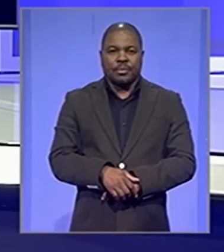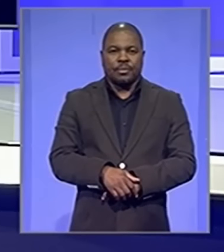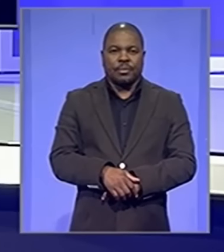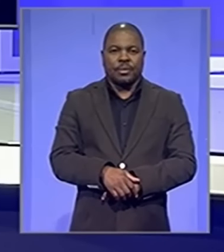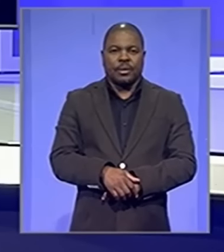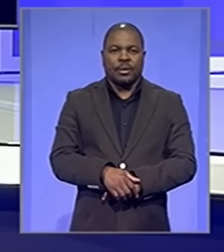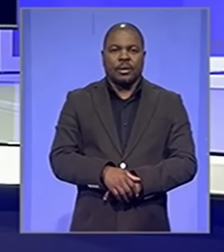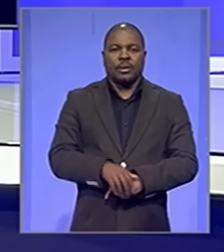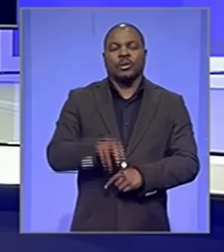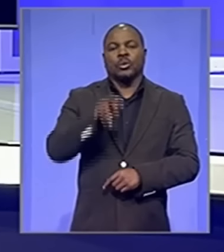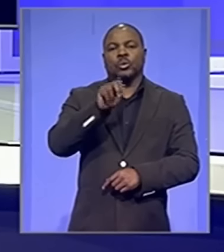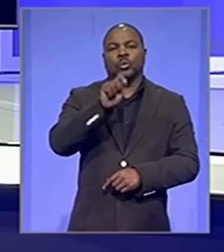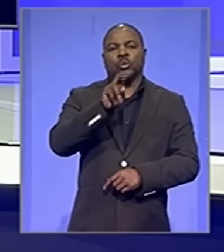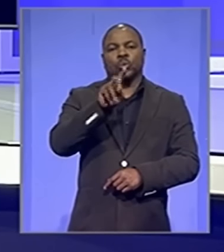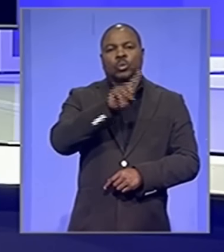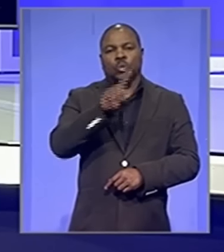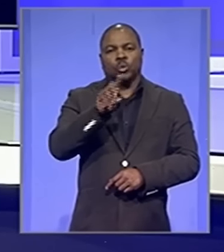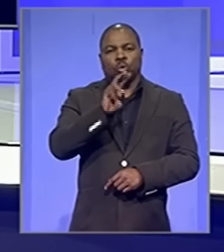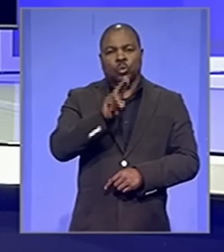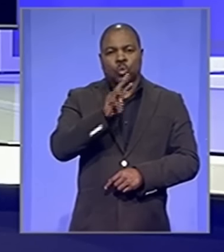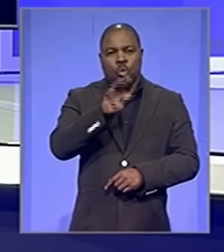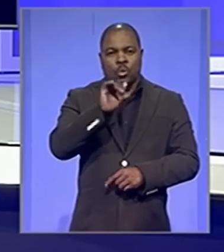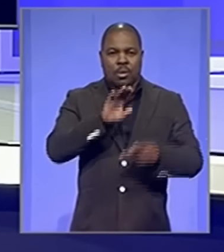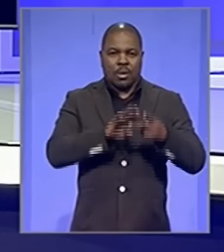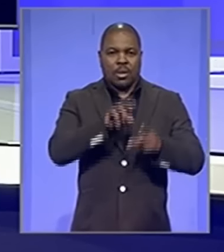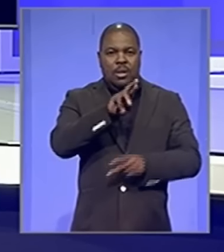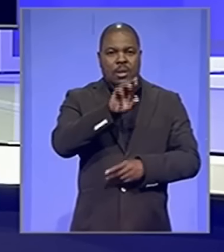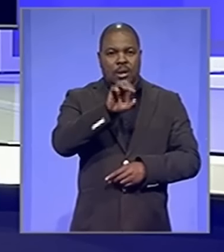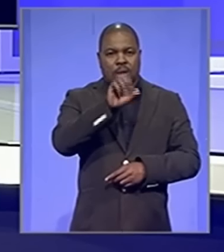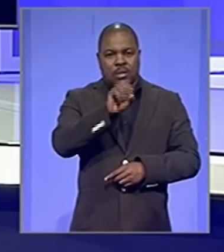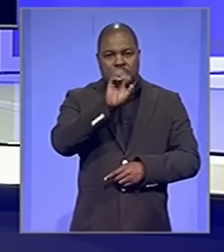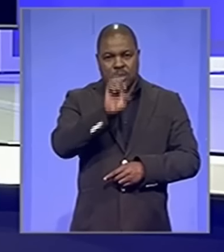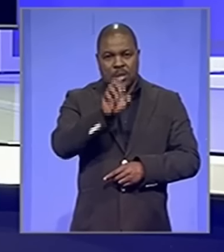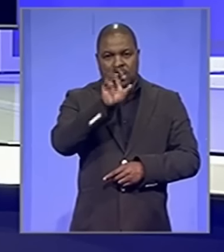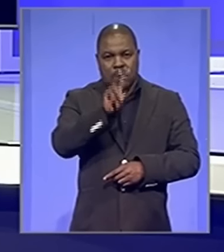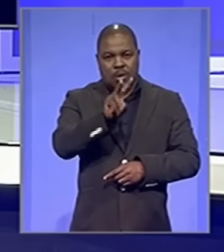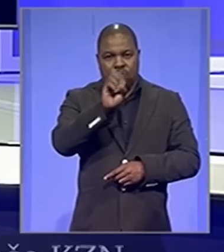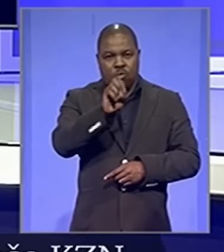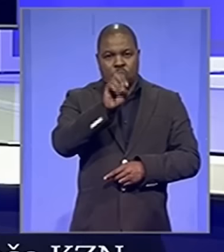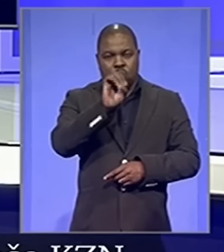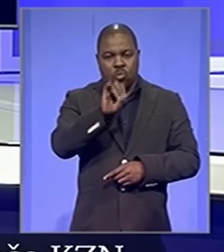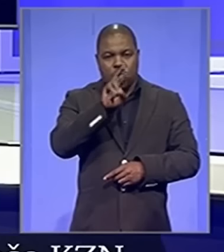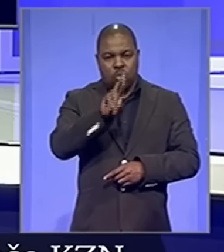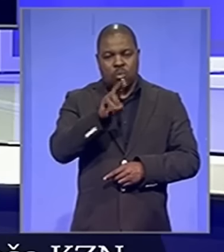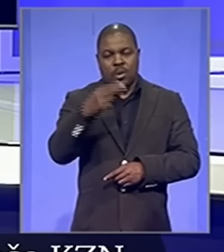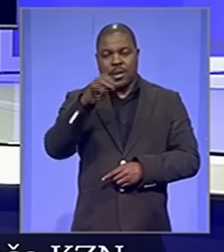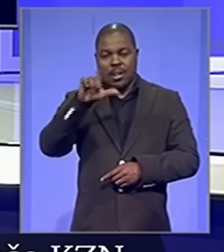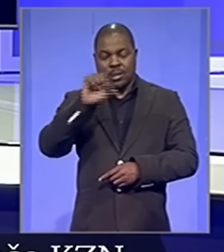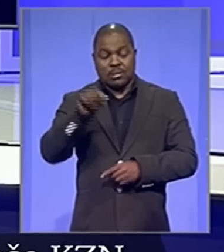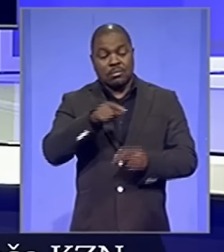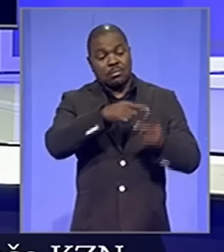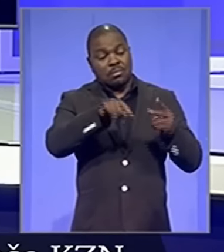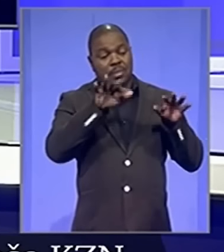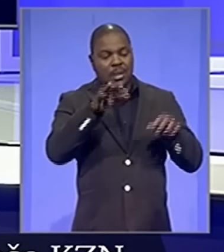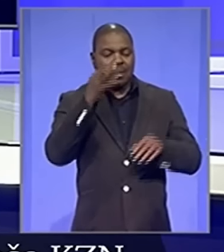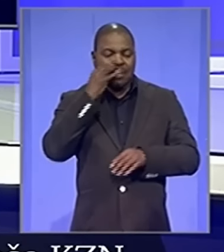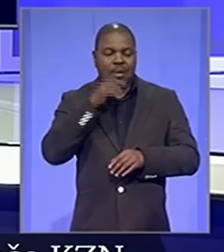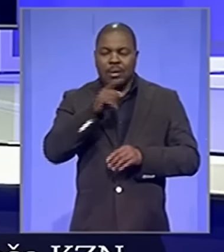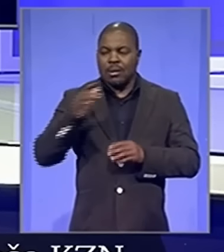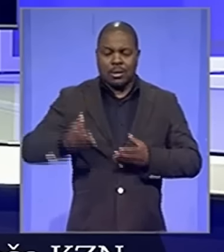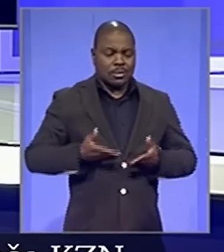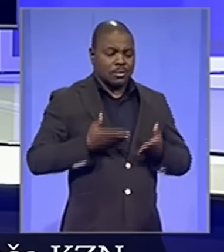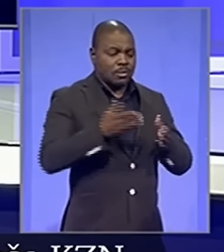bjalo, badudi ba motsesetoropo wa Ntuzuma le Reservoir Hills ba re mafelo a bona a bodulo a šalela morago ka kabo